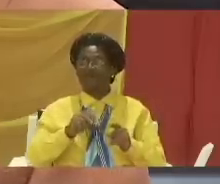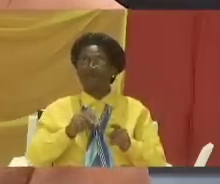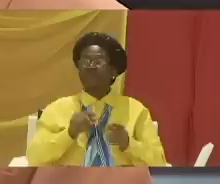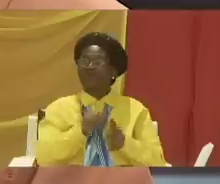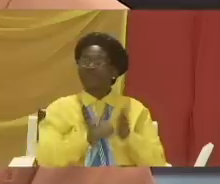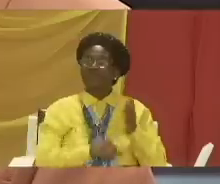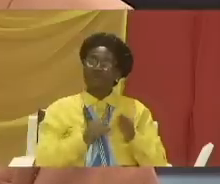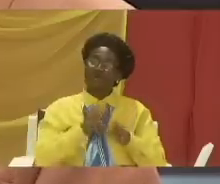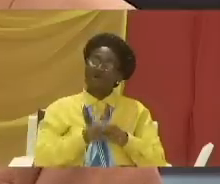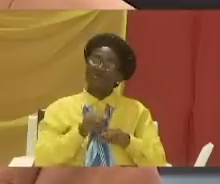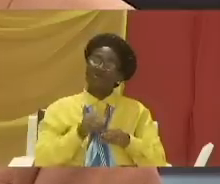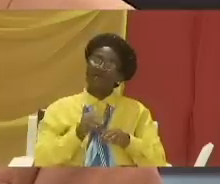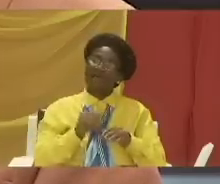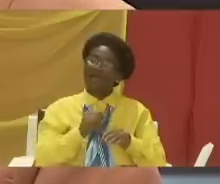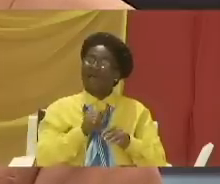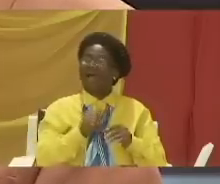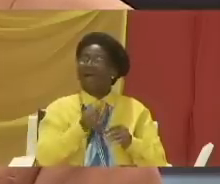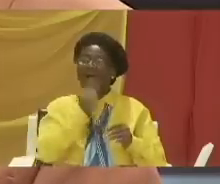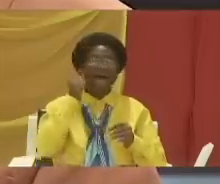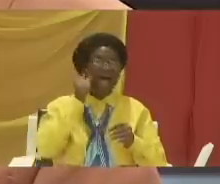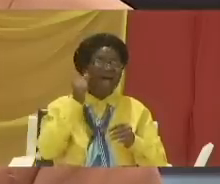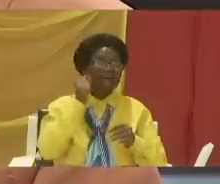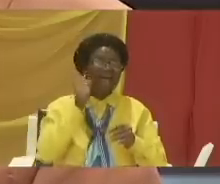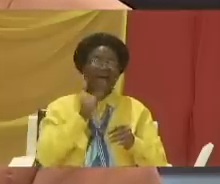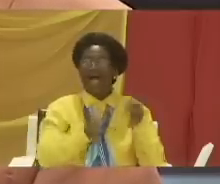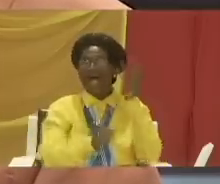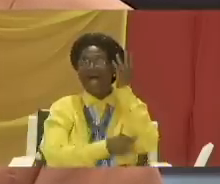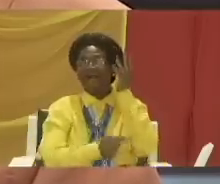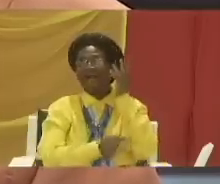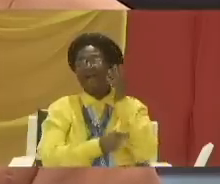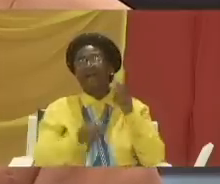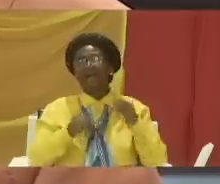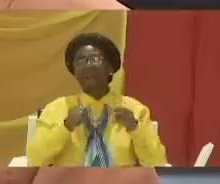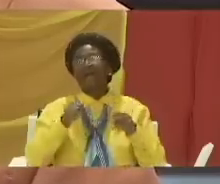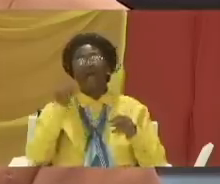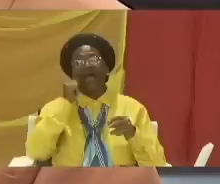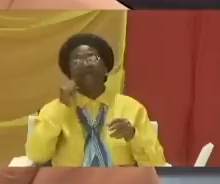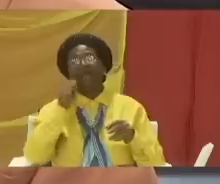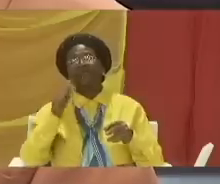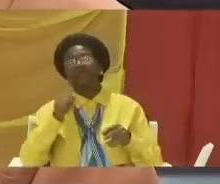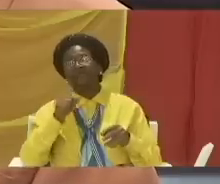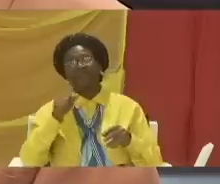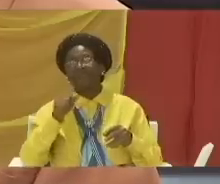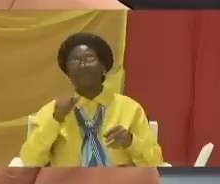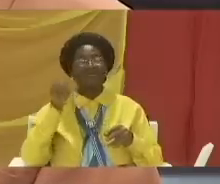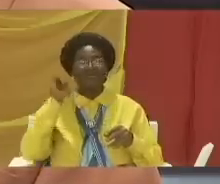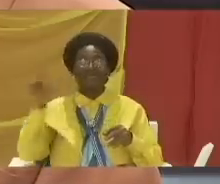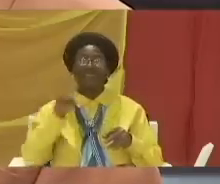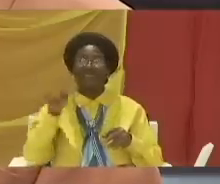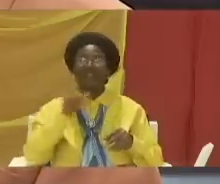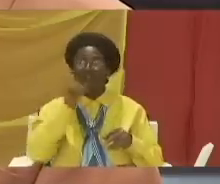I decree tonight, every plan that God has not planted in you,